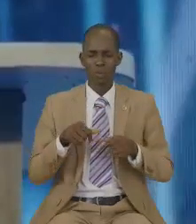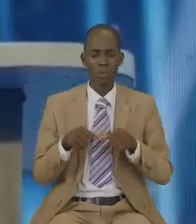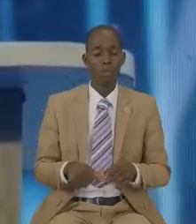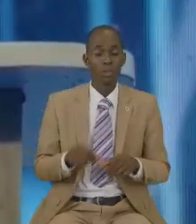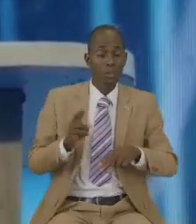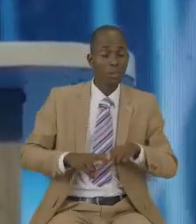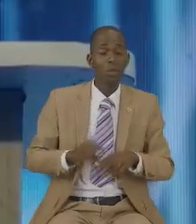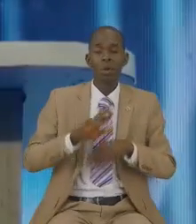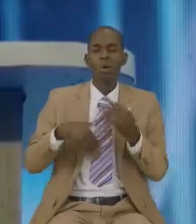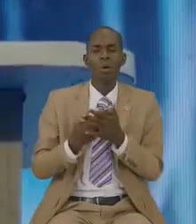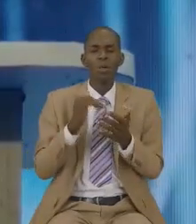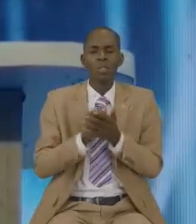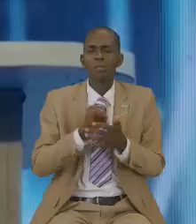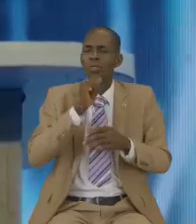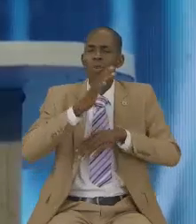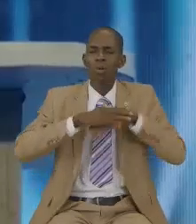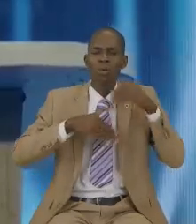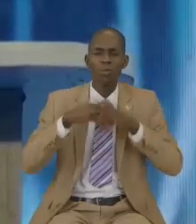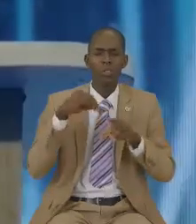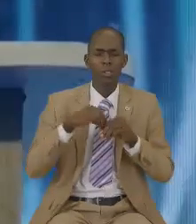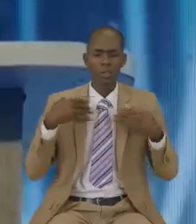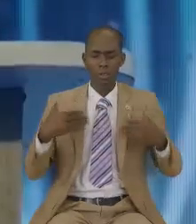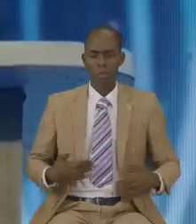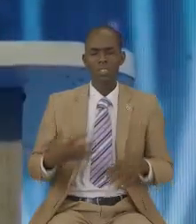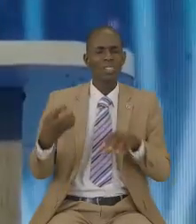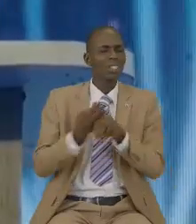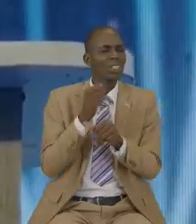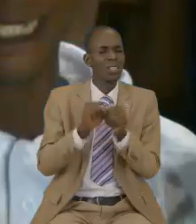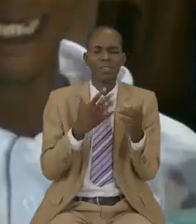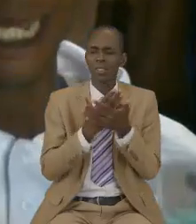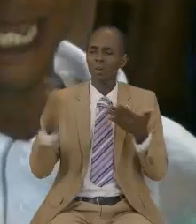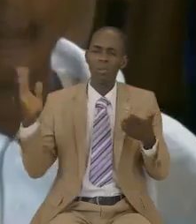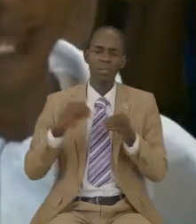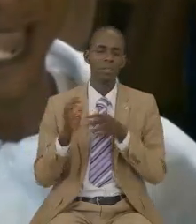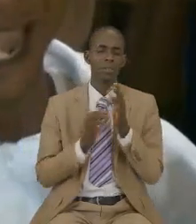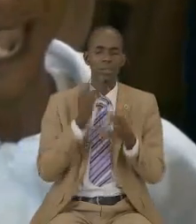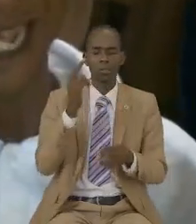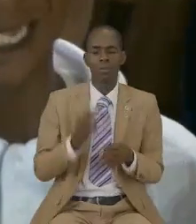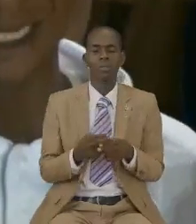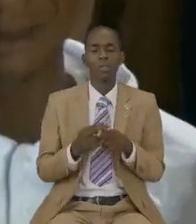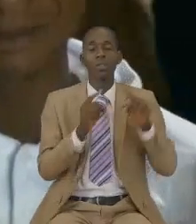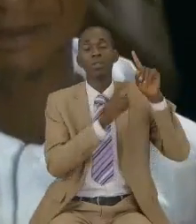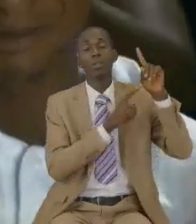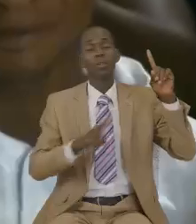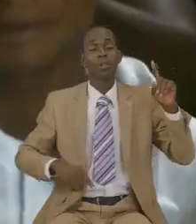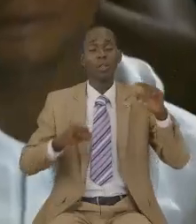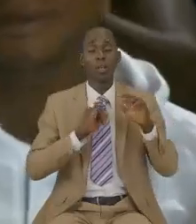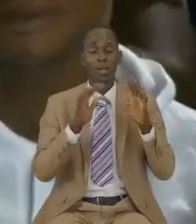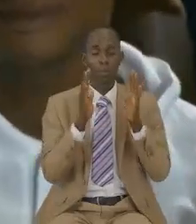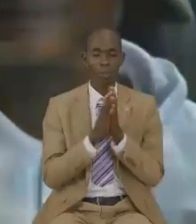that discomfort in the muscles, take everything away in Jesus' name. Lord, I pray